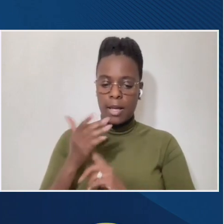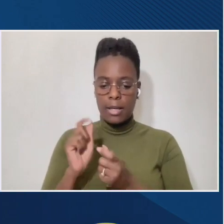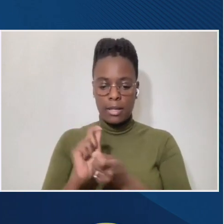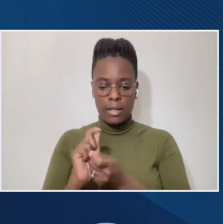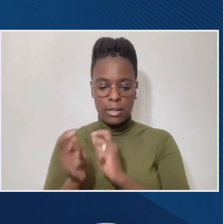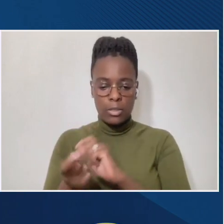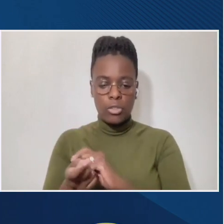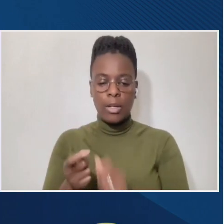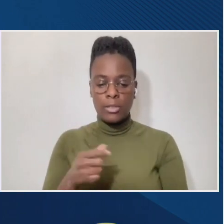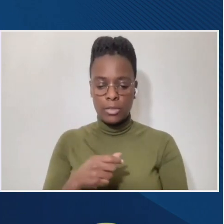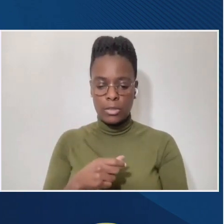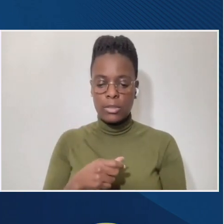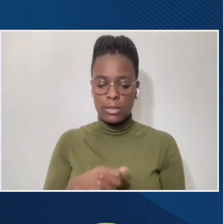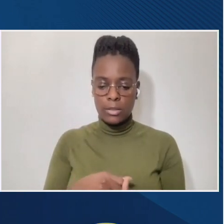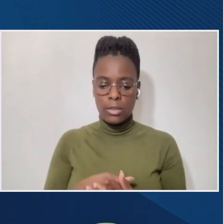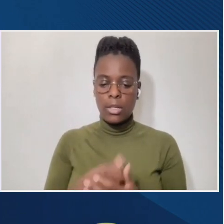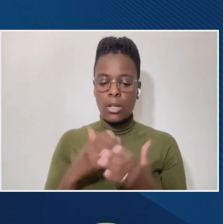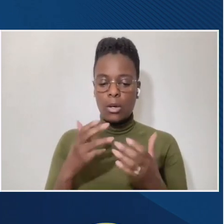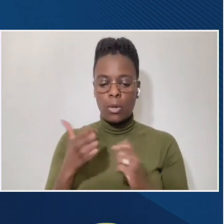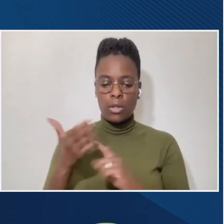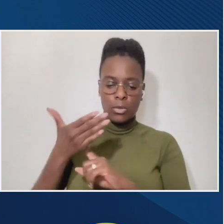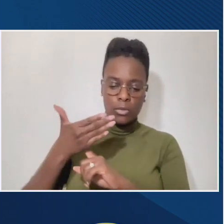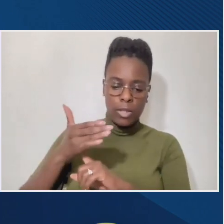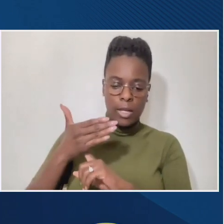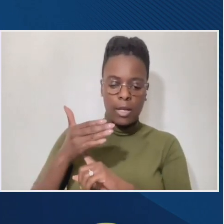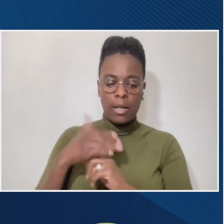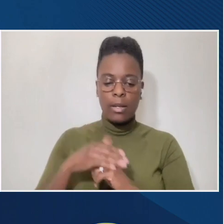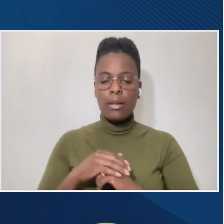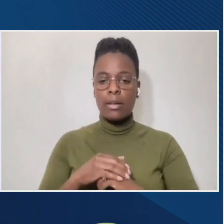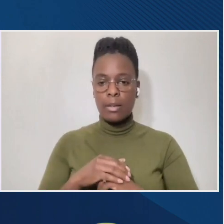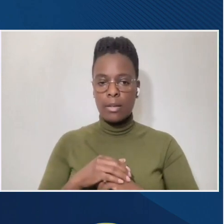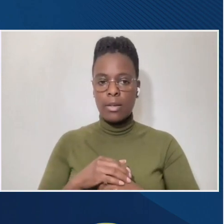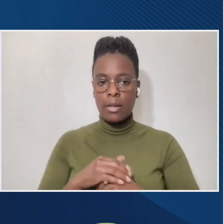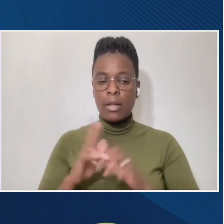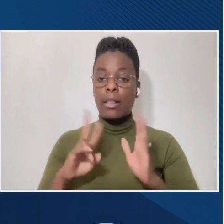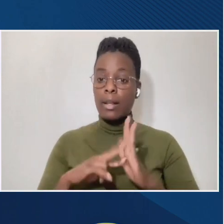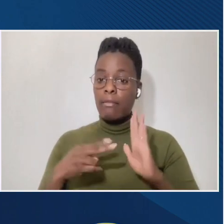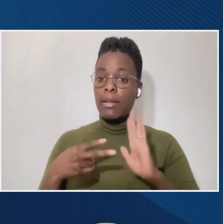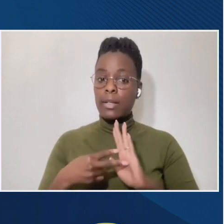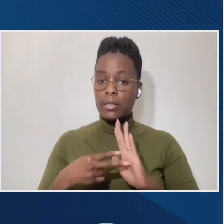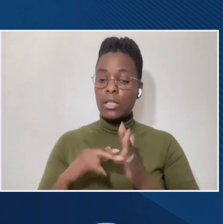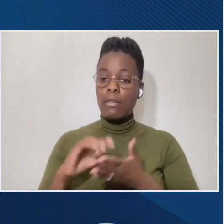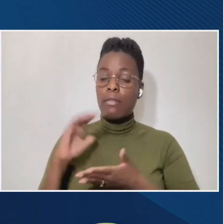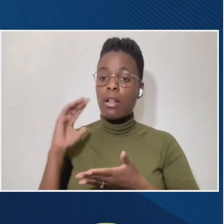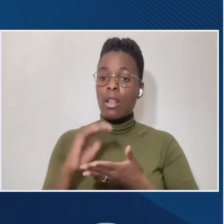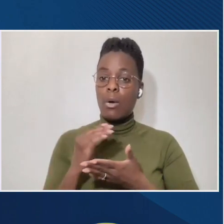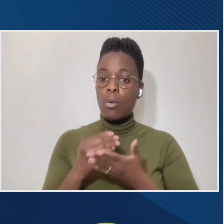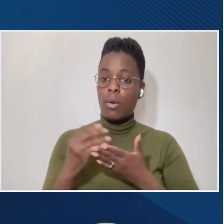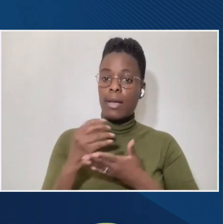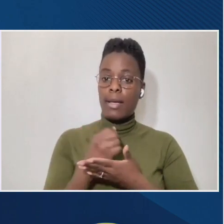of like the statutory implications for the proposal. Sure. Hannah?